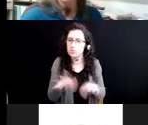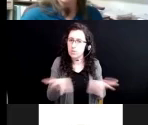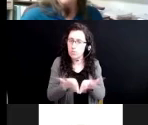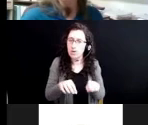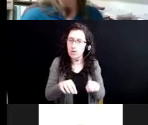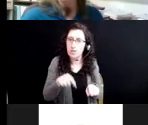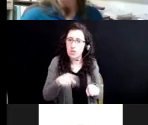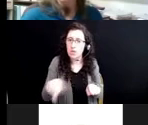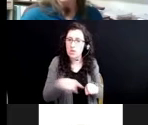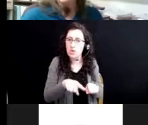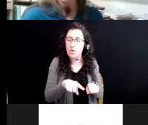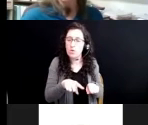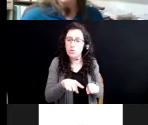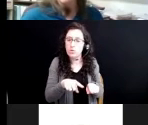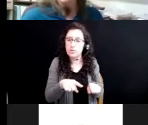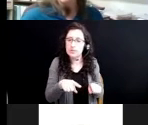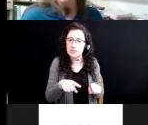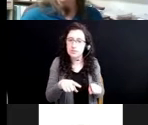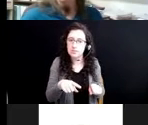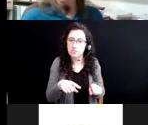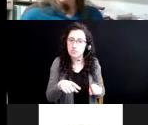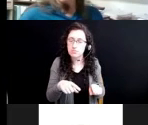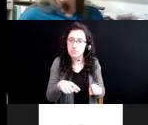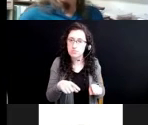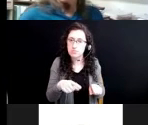habitat connectivity, the stepping stones that